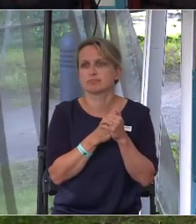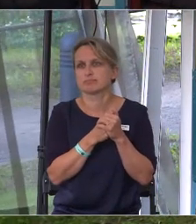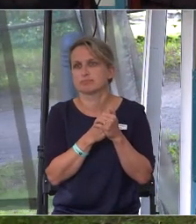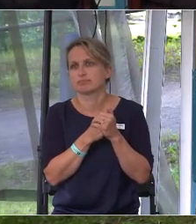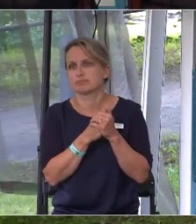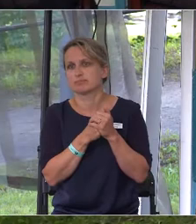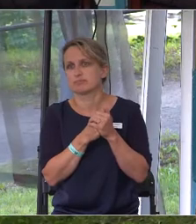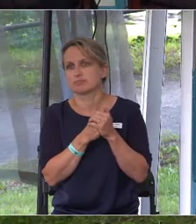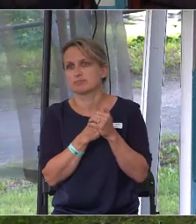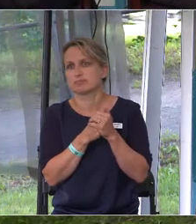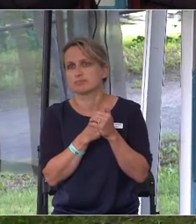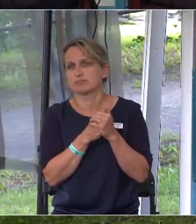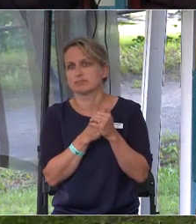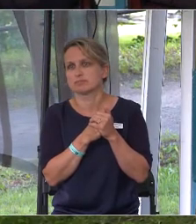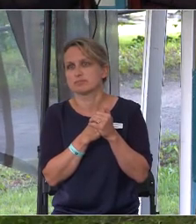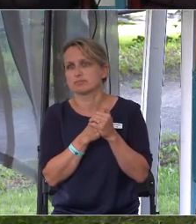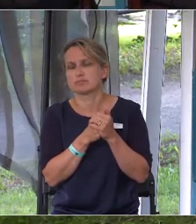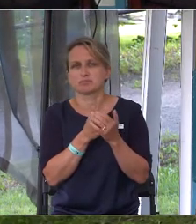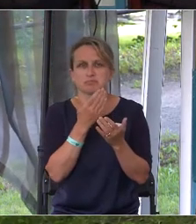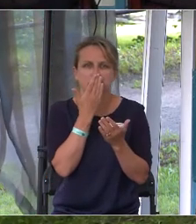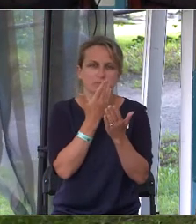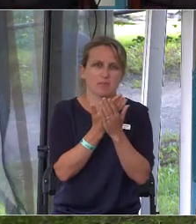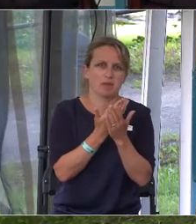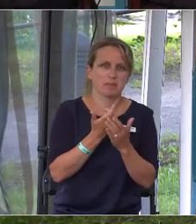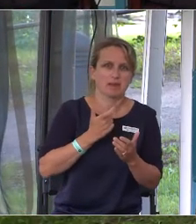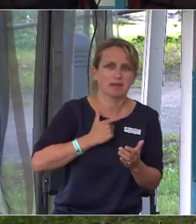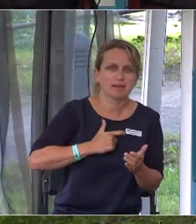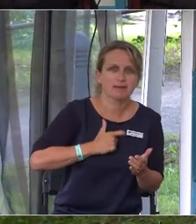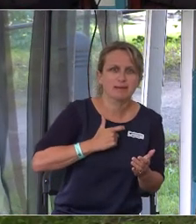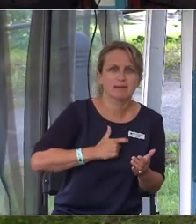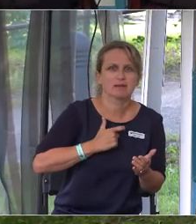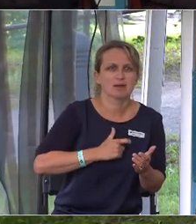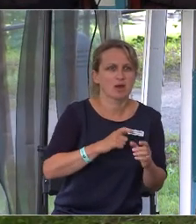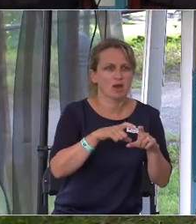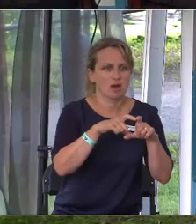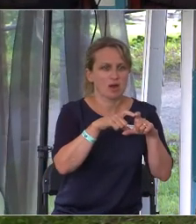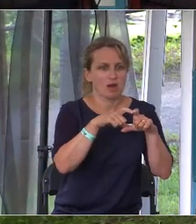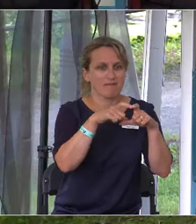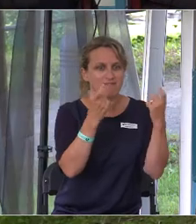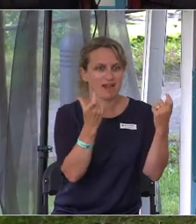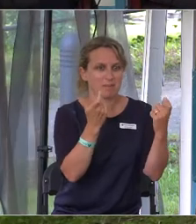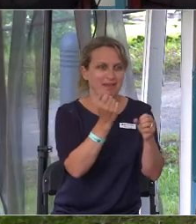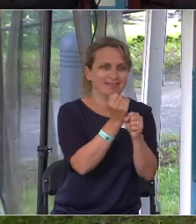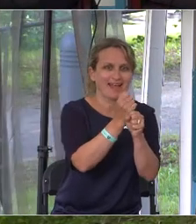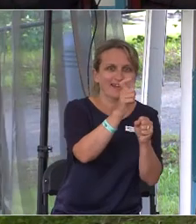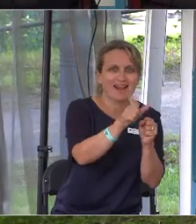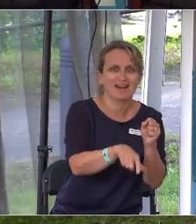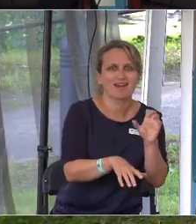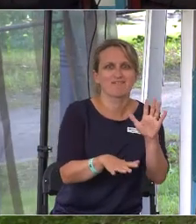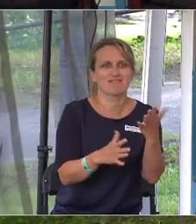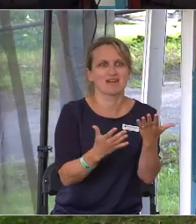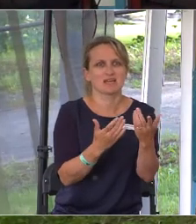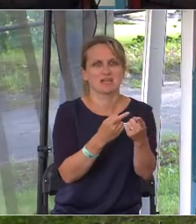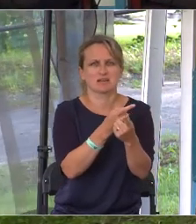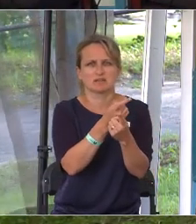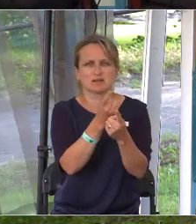toxic actions that are sort of characters or something that should be objectively wrong. Especially kind of